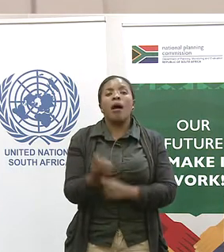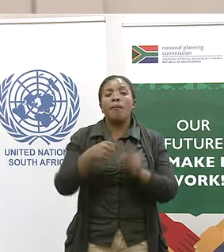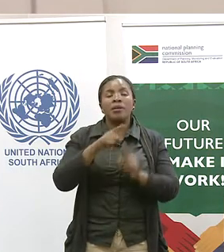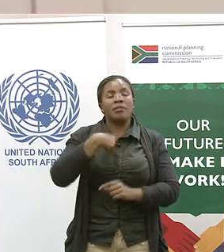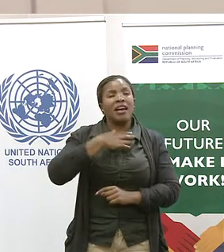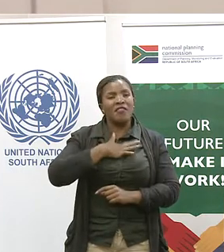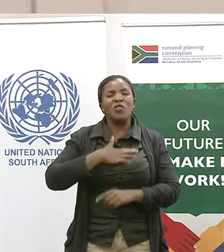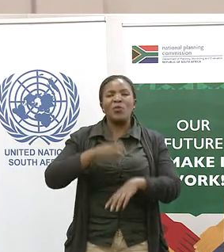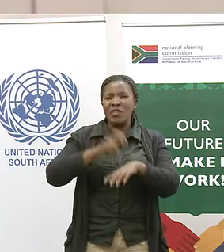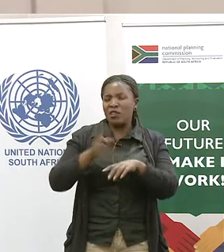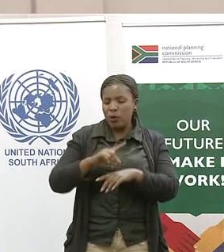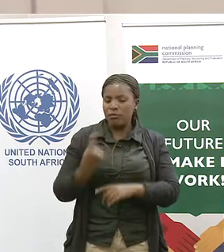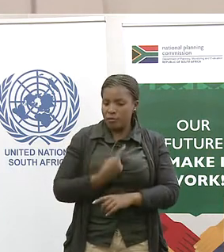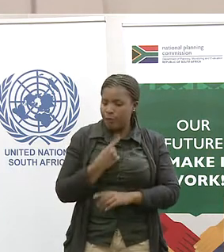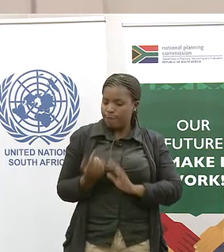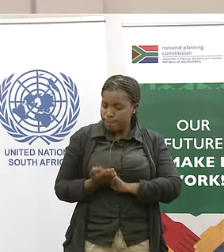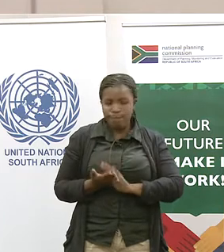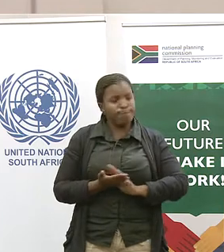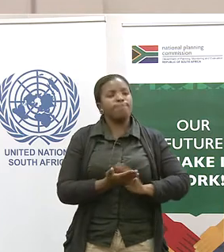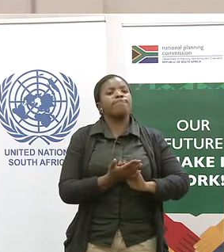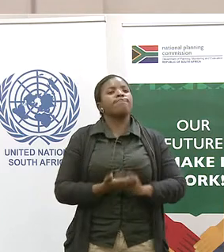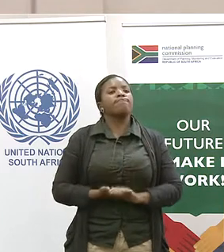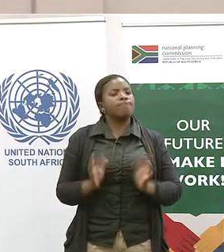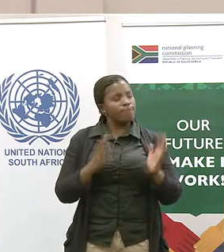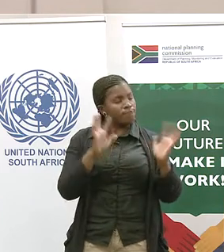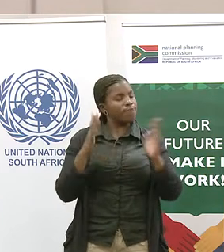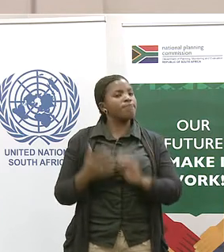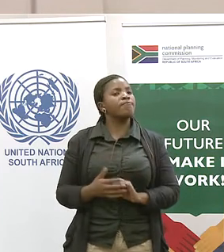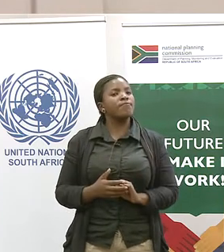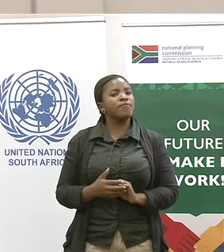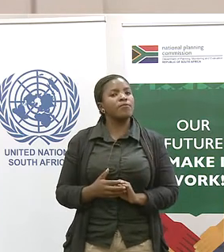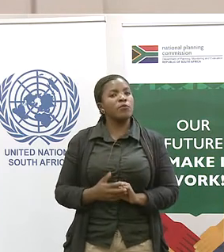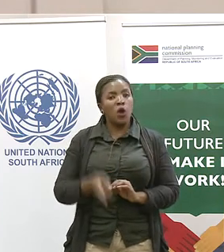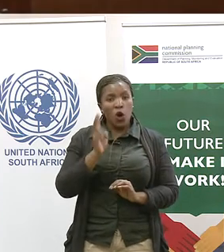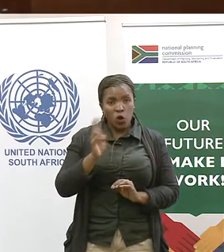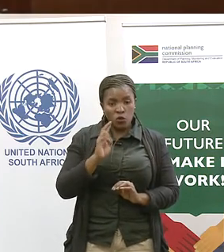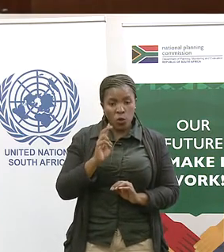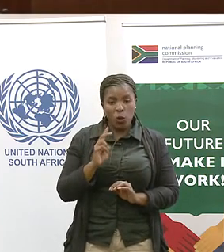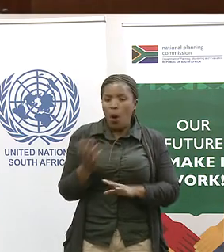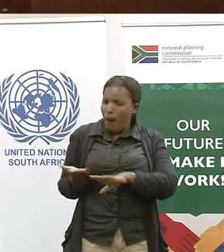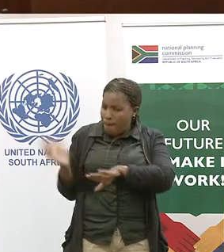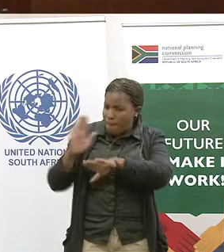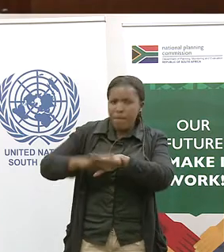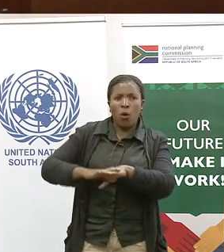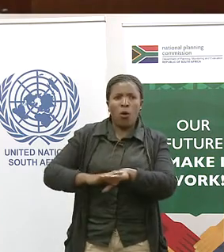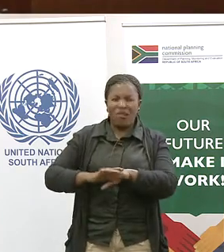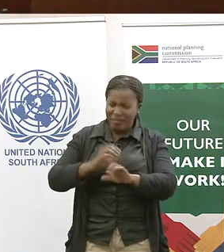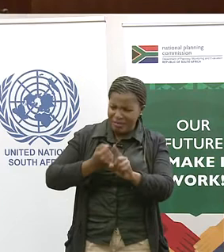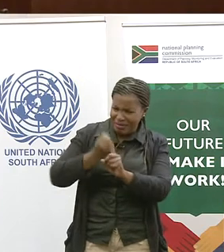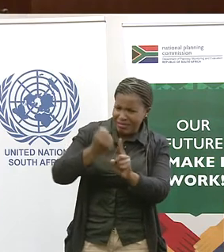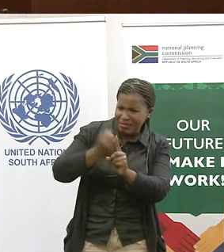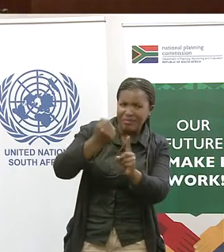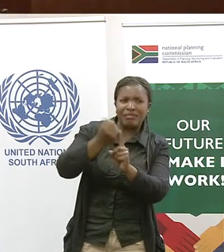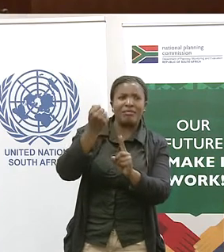ourselves and commit to doing more and pushing harder as a